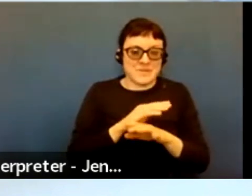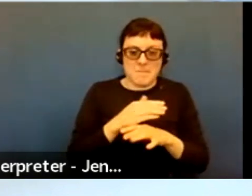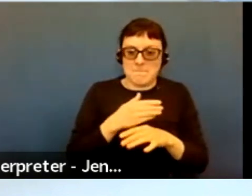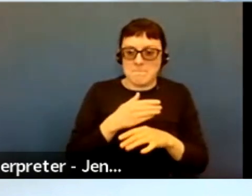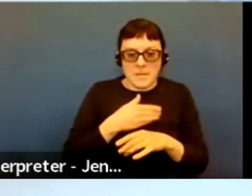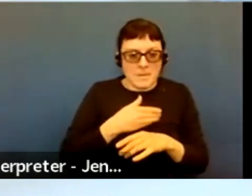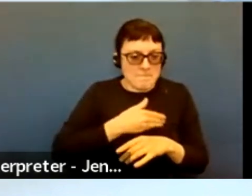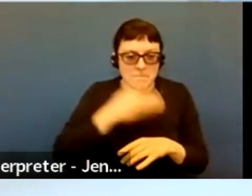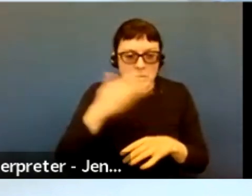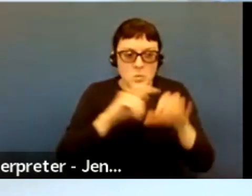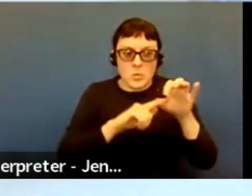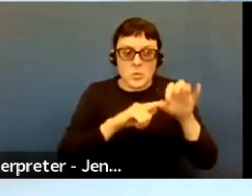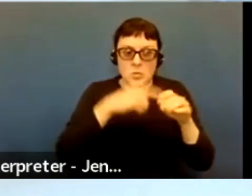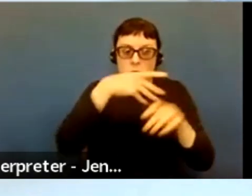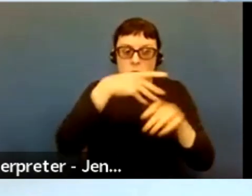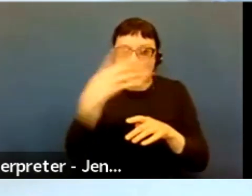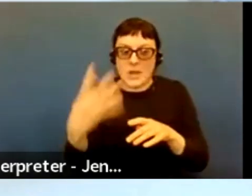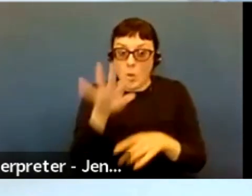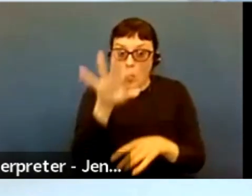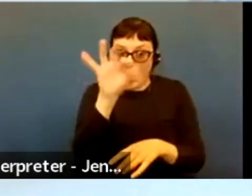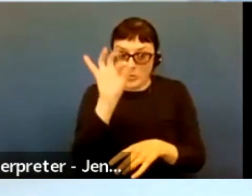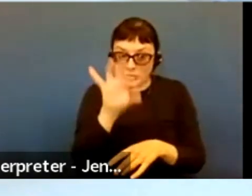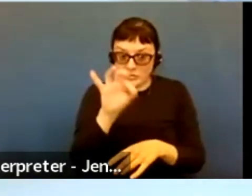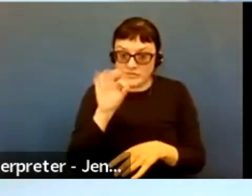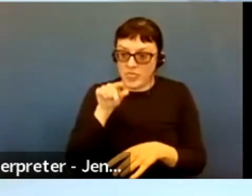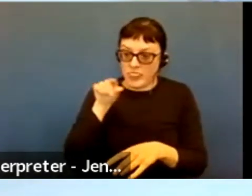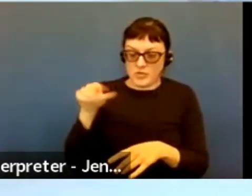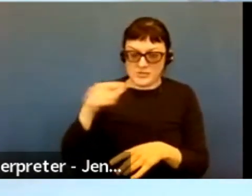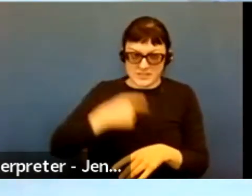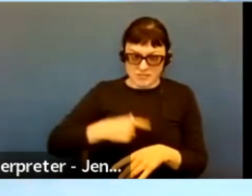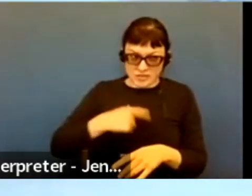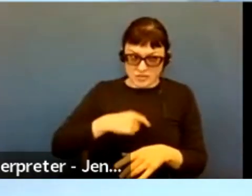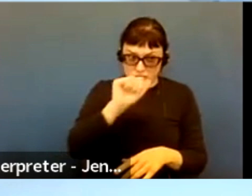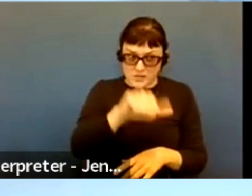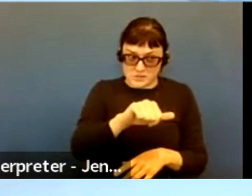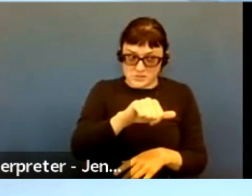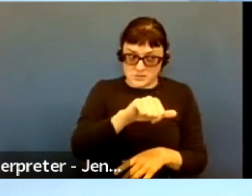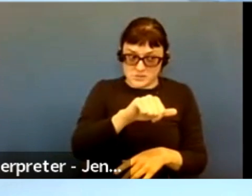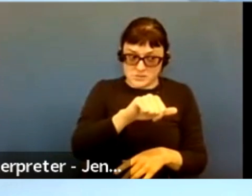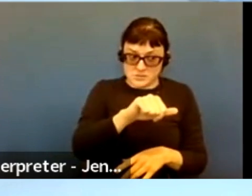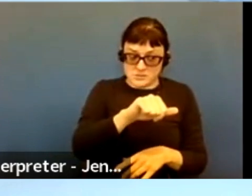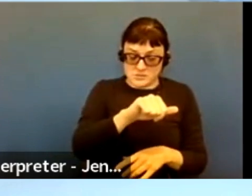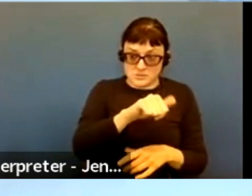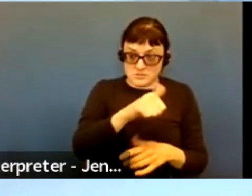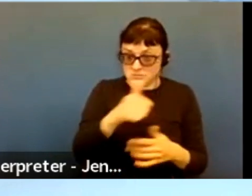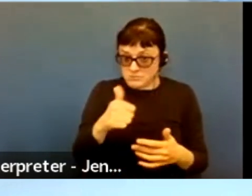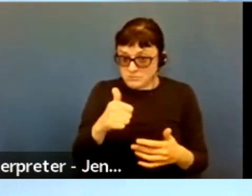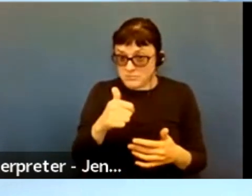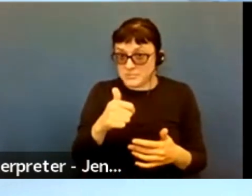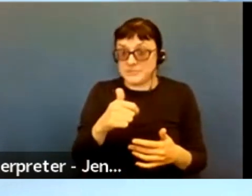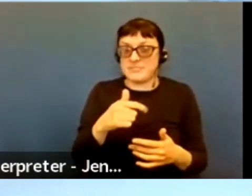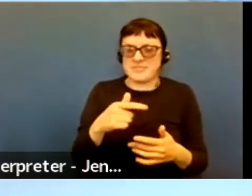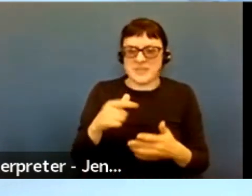the lack of queerness or the lack of queer options for the characters, am I right, Finch?